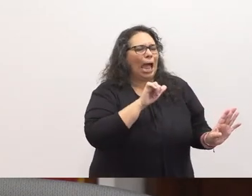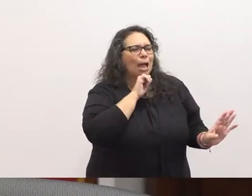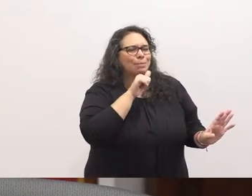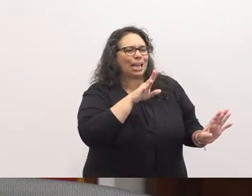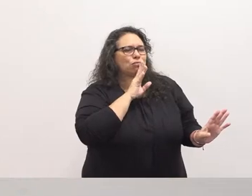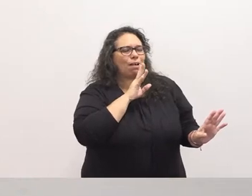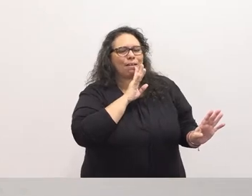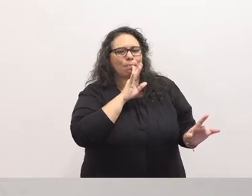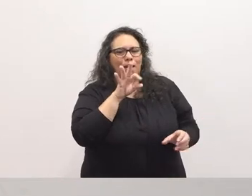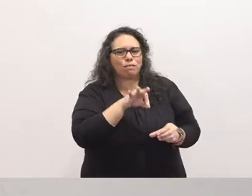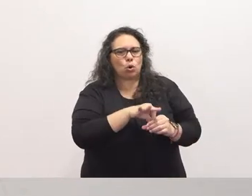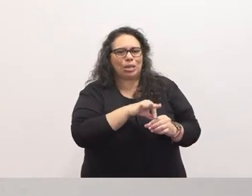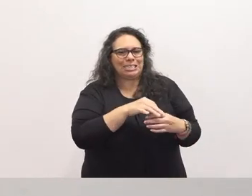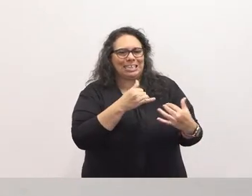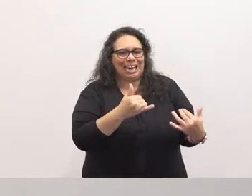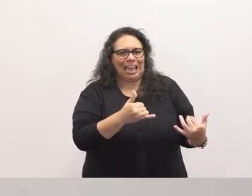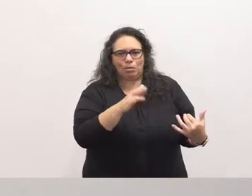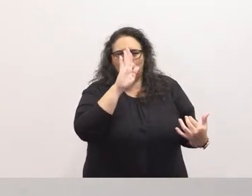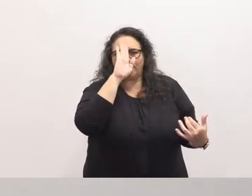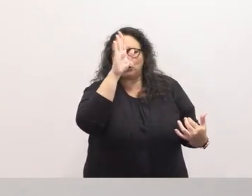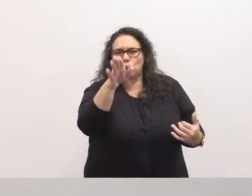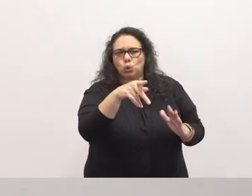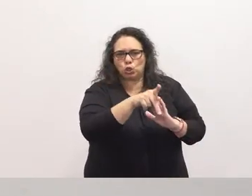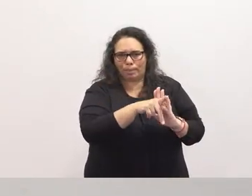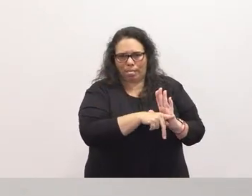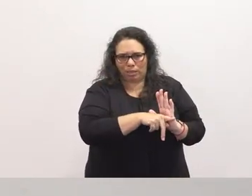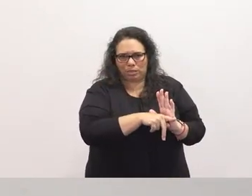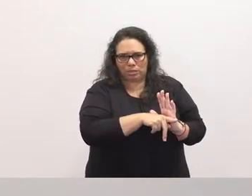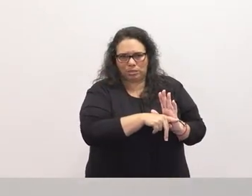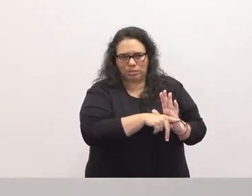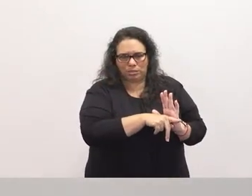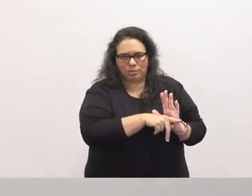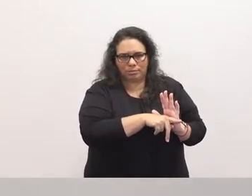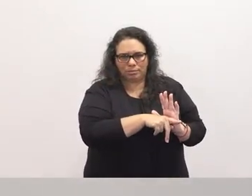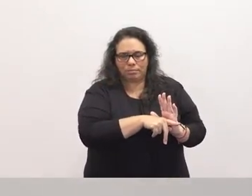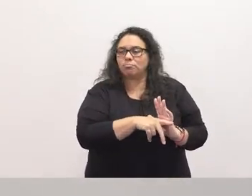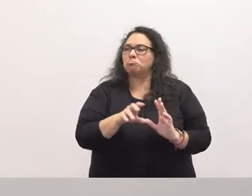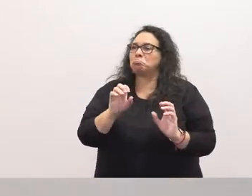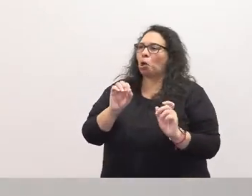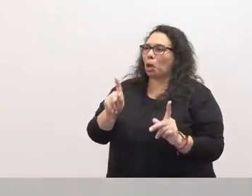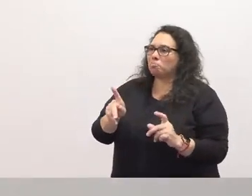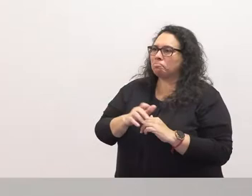we're voting on today. I'm just saying future policies. Okay.